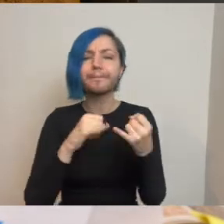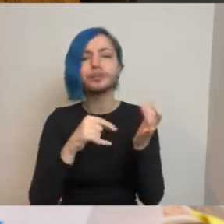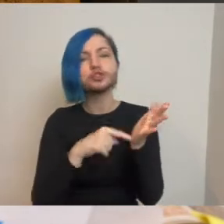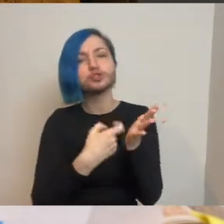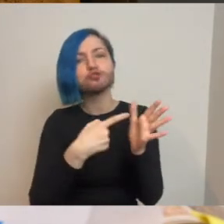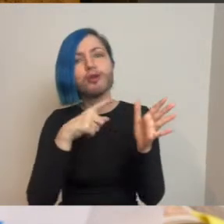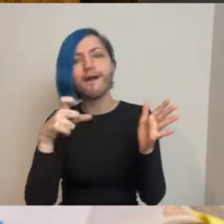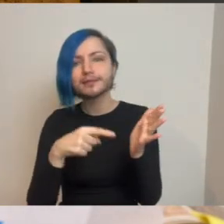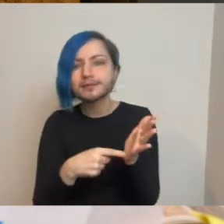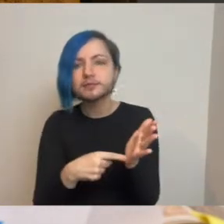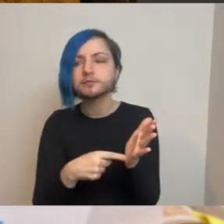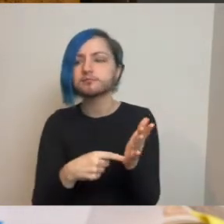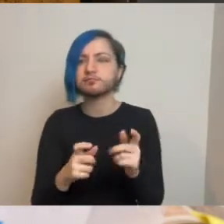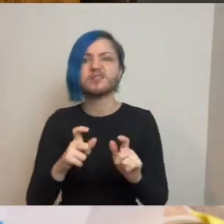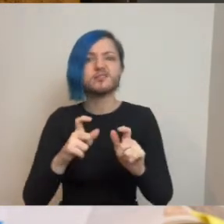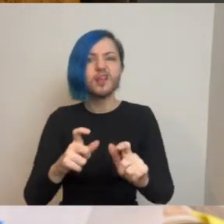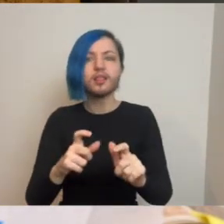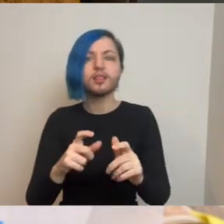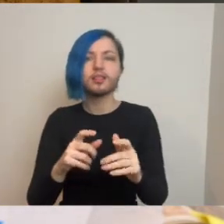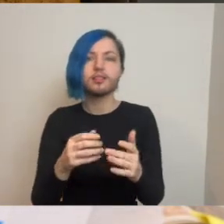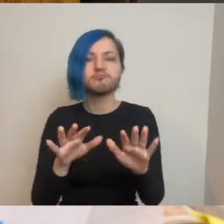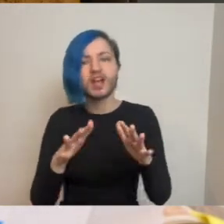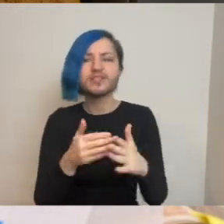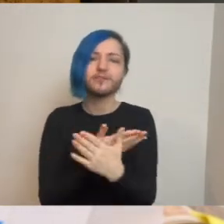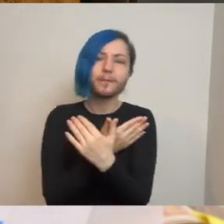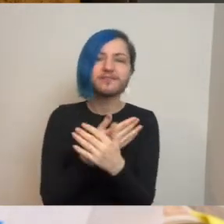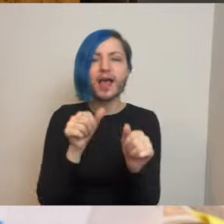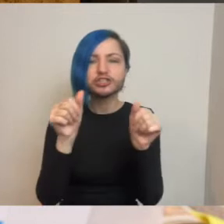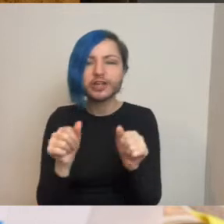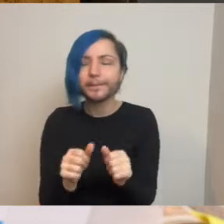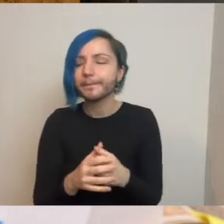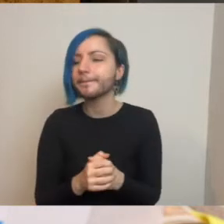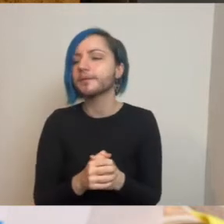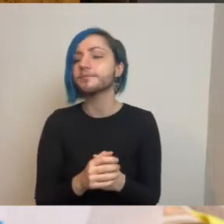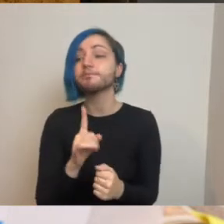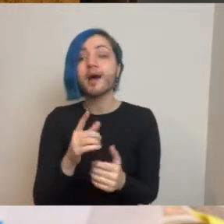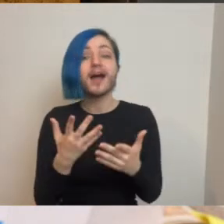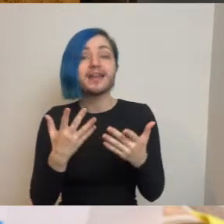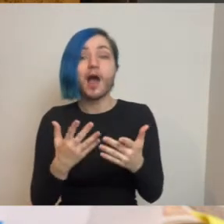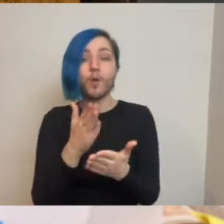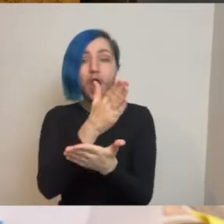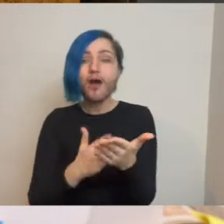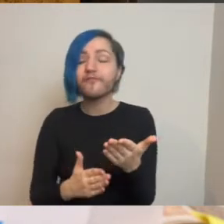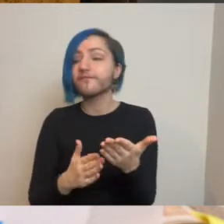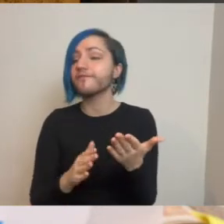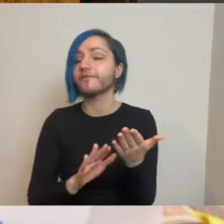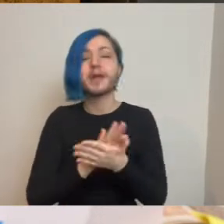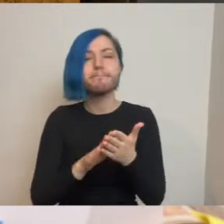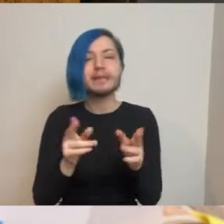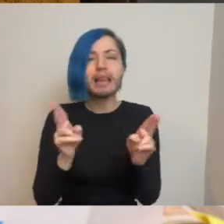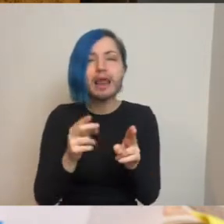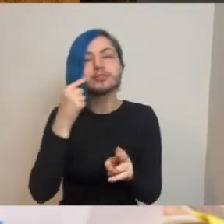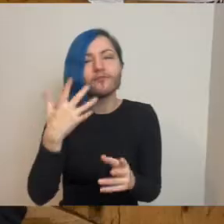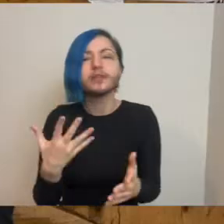what it was, which is this sort of butterfly shape. But now, because I've cut it in half, it's not as